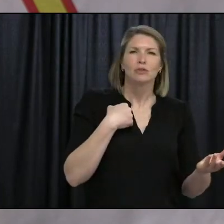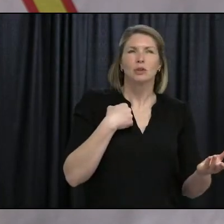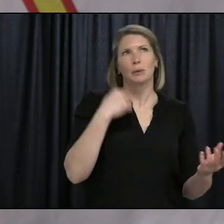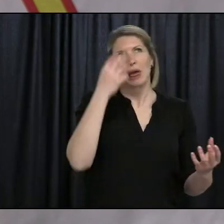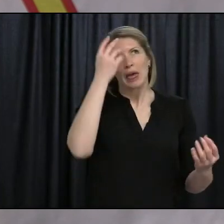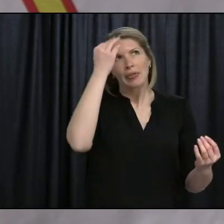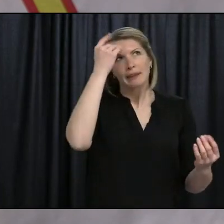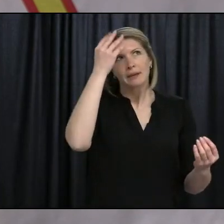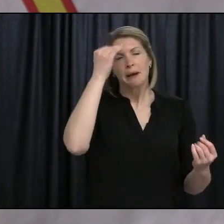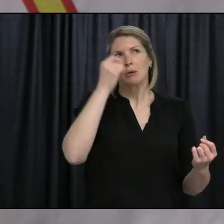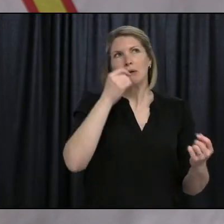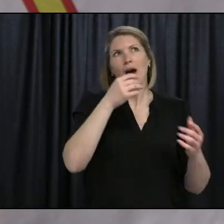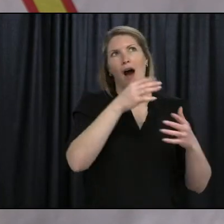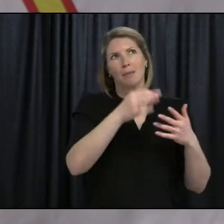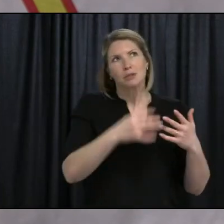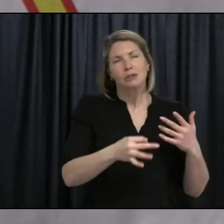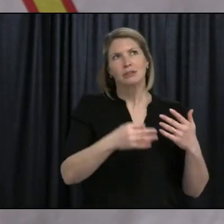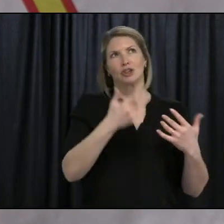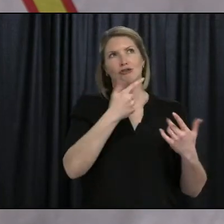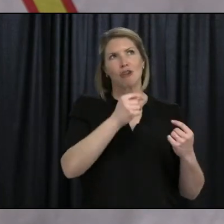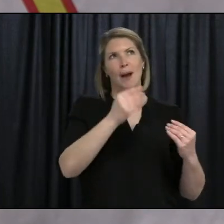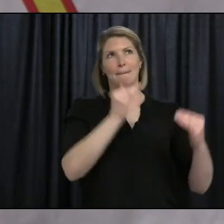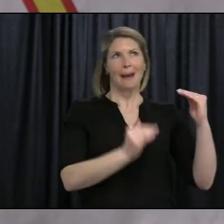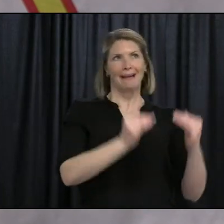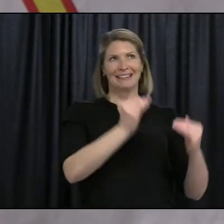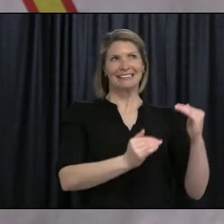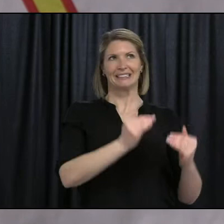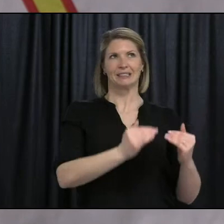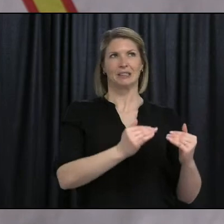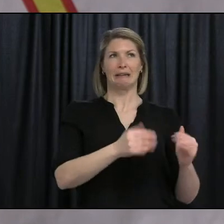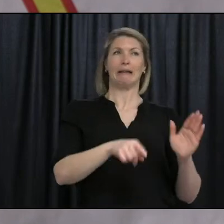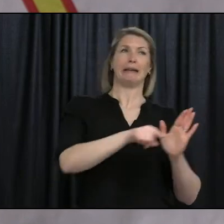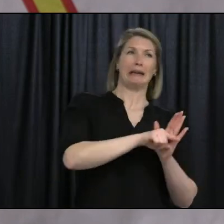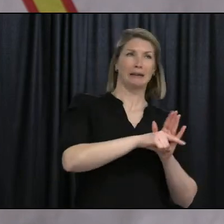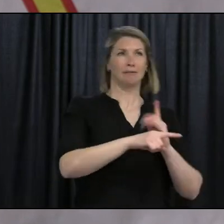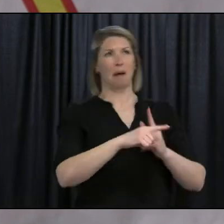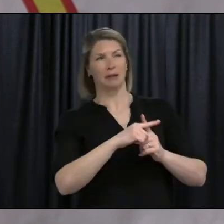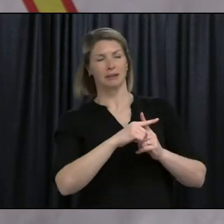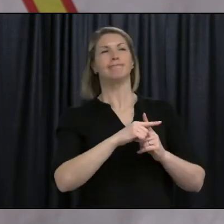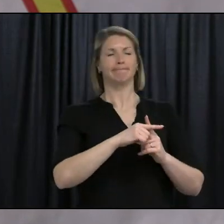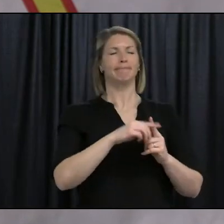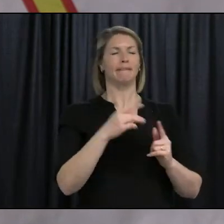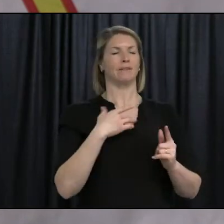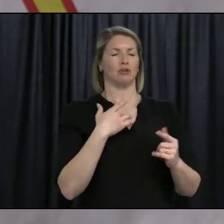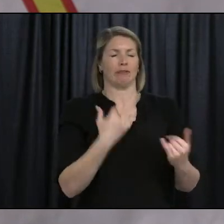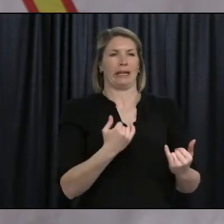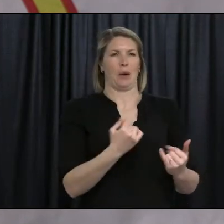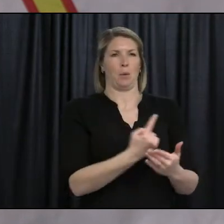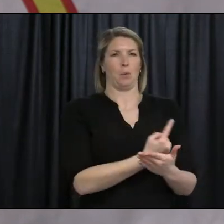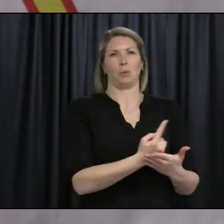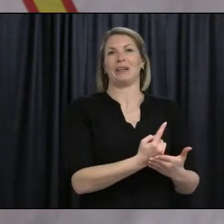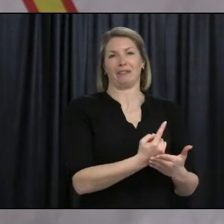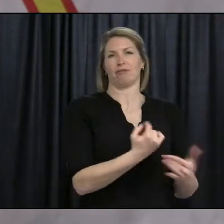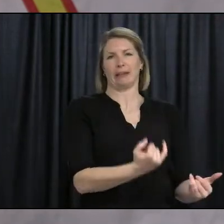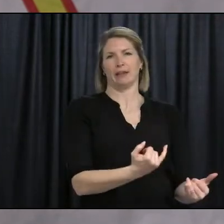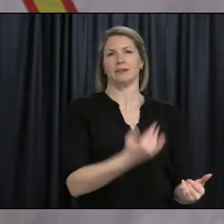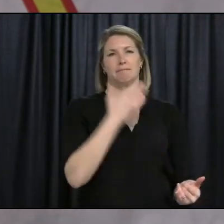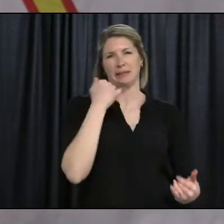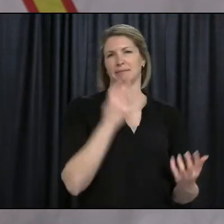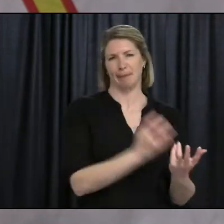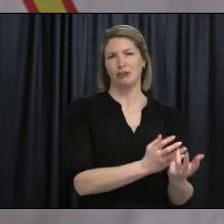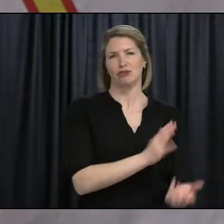we're thinking about all of this and those unintended consequences as well. We want to reduce those as much as possible. So that's why we picked a week.